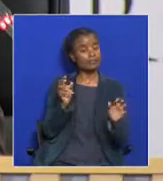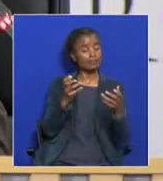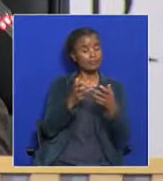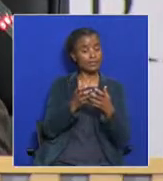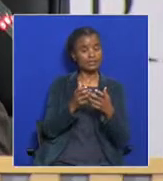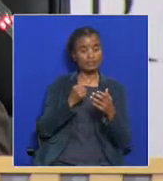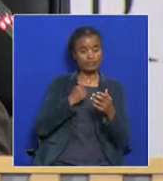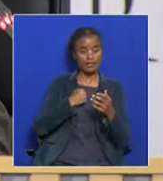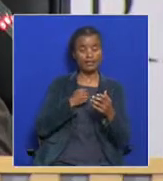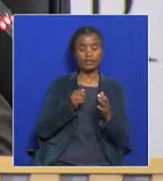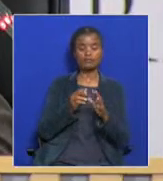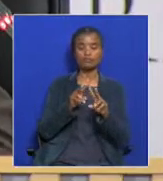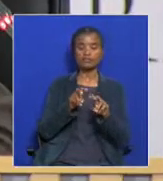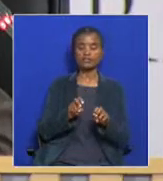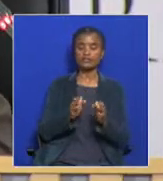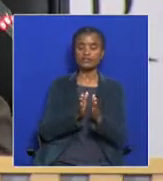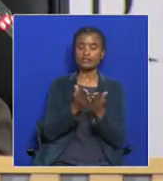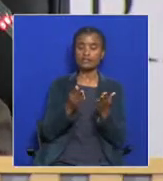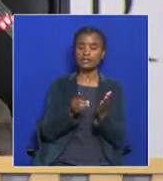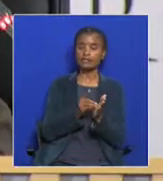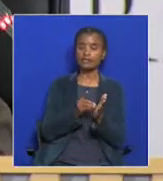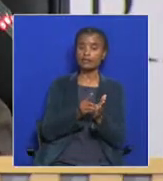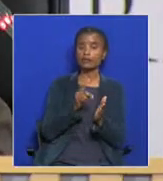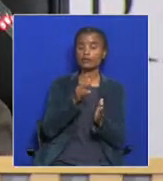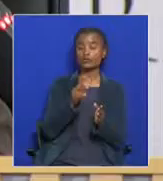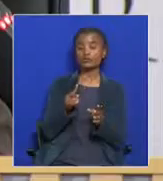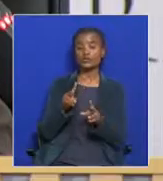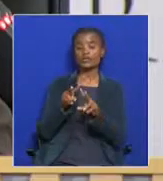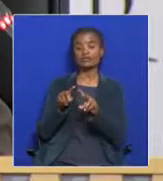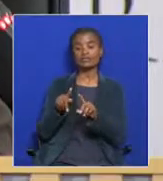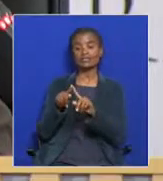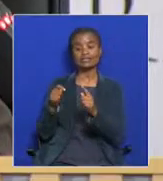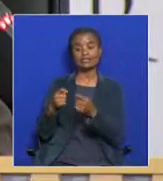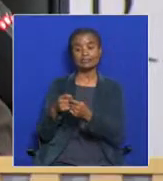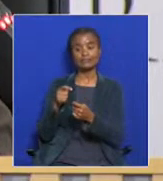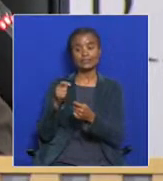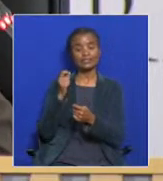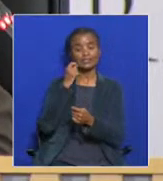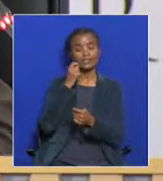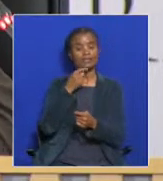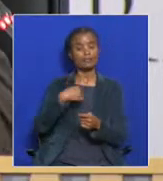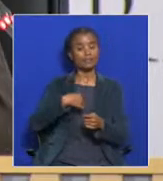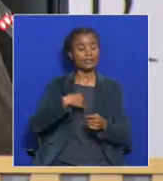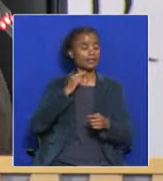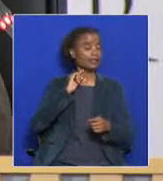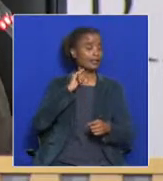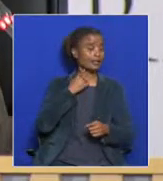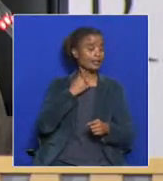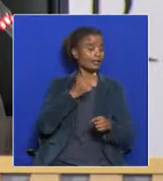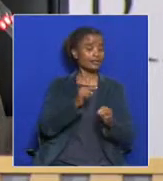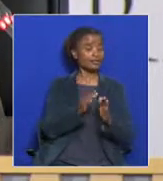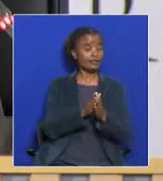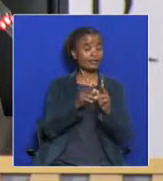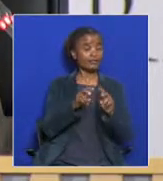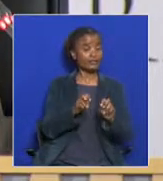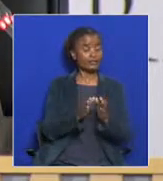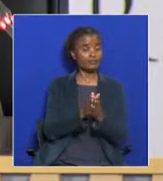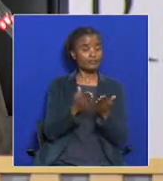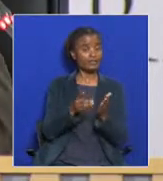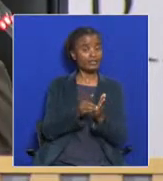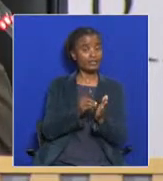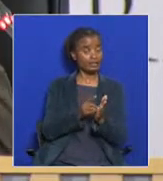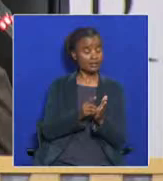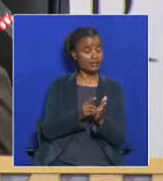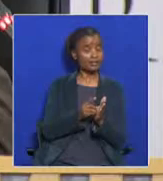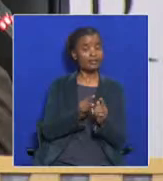had investigated this theft, who alleged that I am lying in this investigation diary, should they not have contacted Tim Flowerday and asked